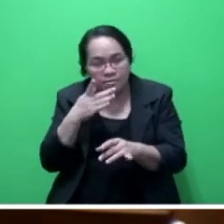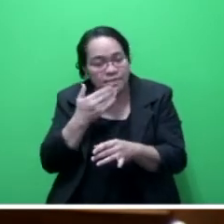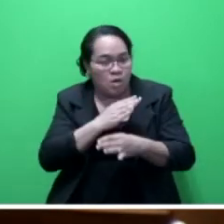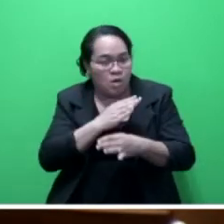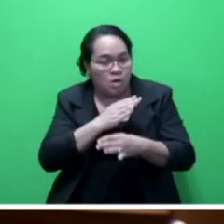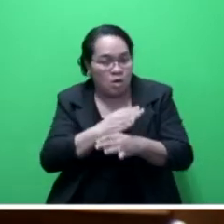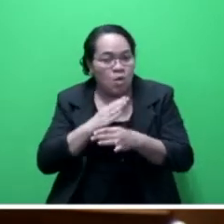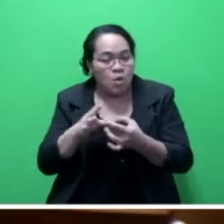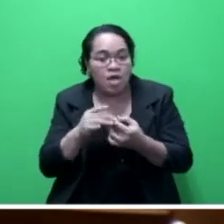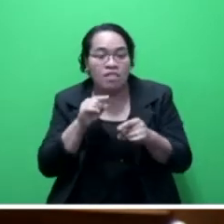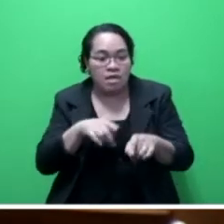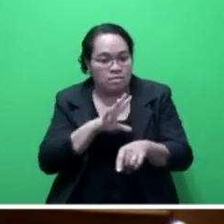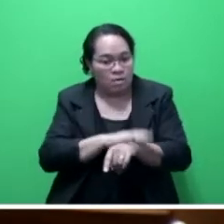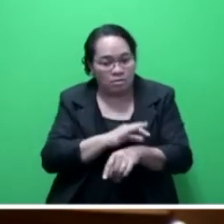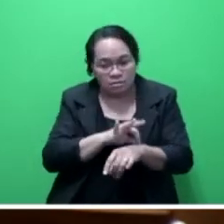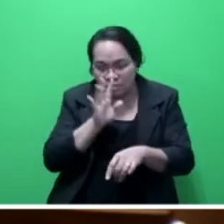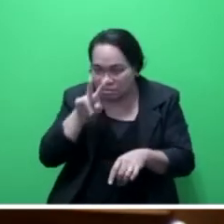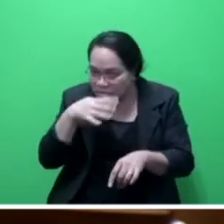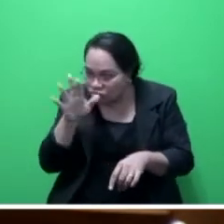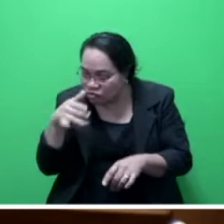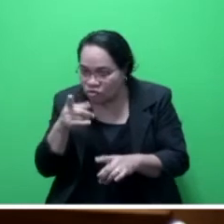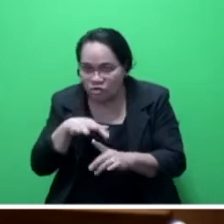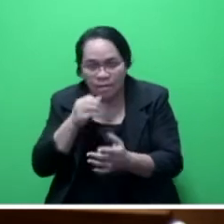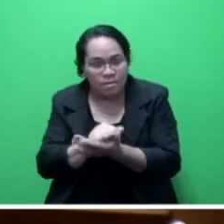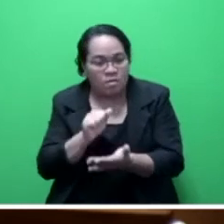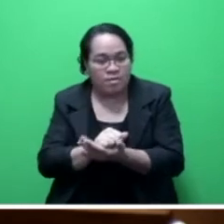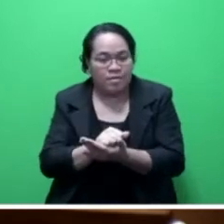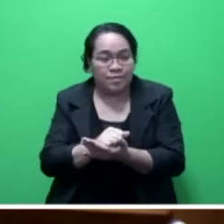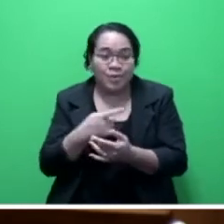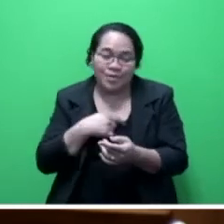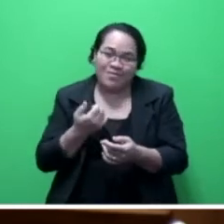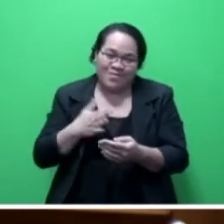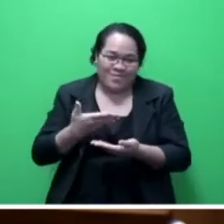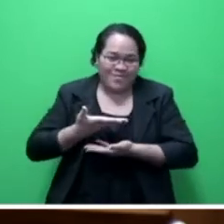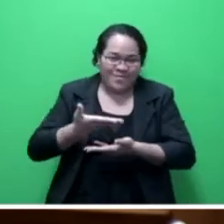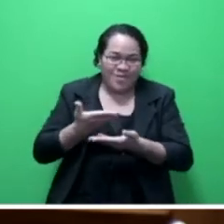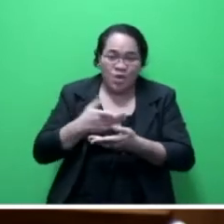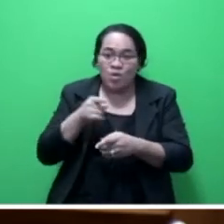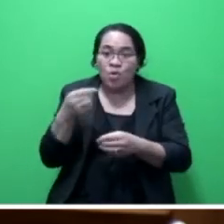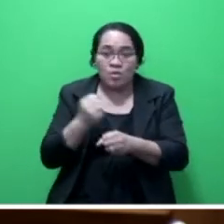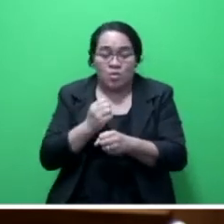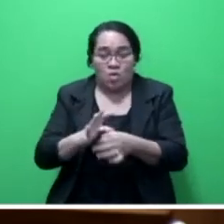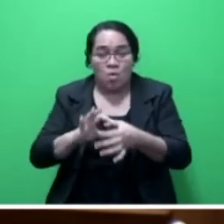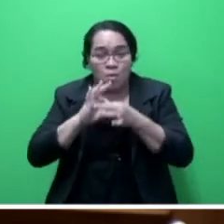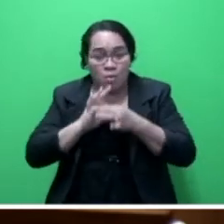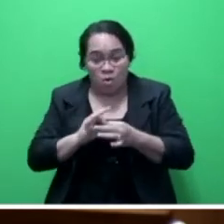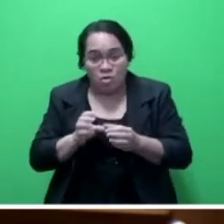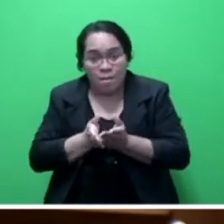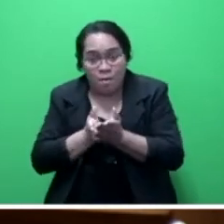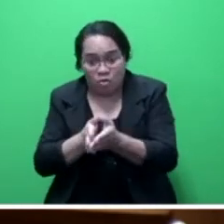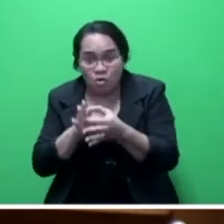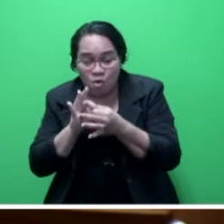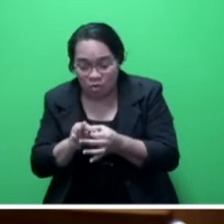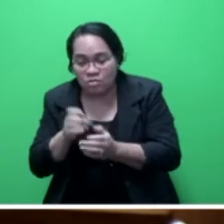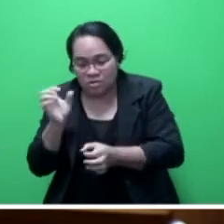the enforcement officials and travel in an orderly manner. We're in discussions also with the vessel operators continuously, sir, and the stakeholders in the